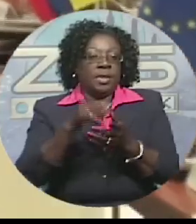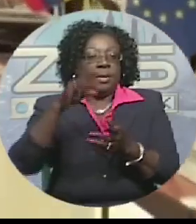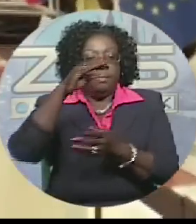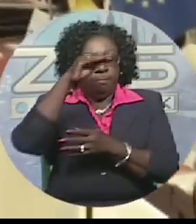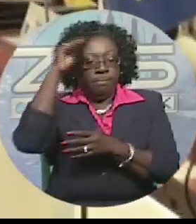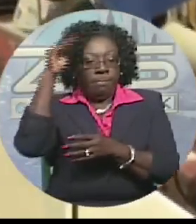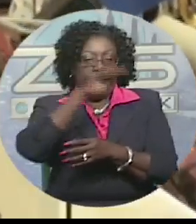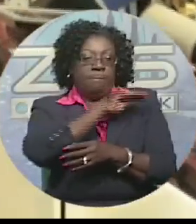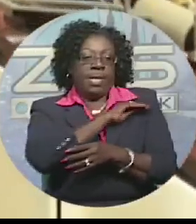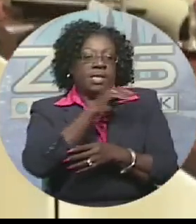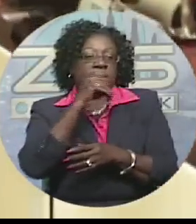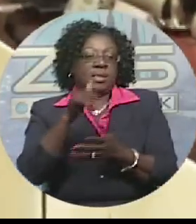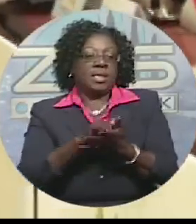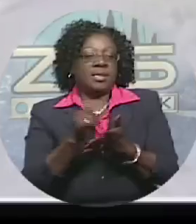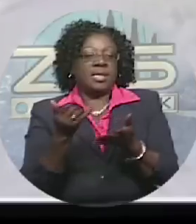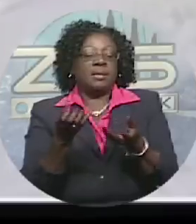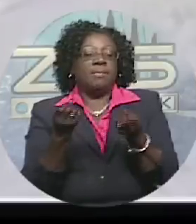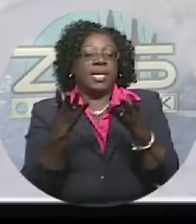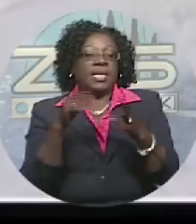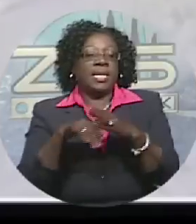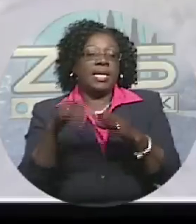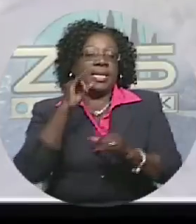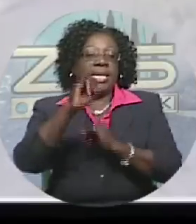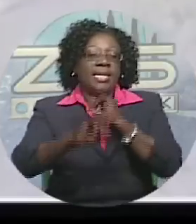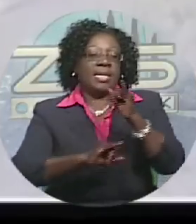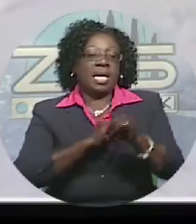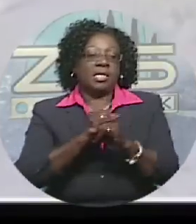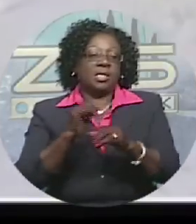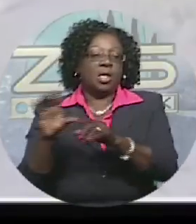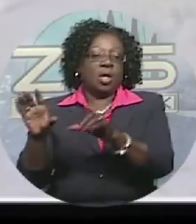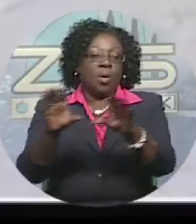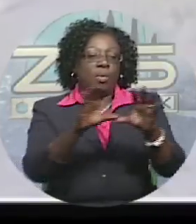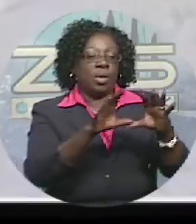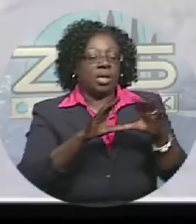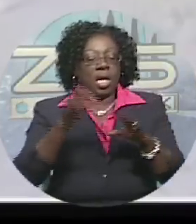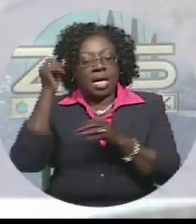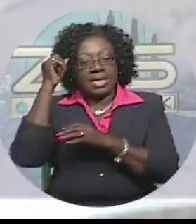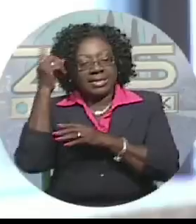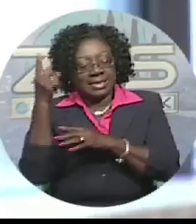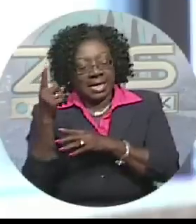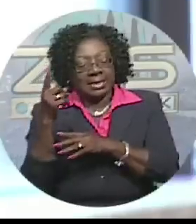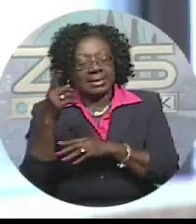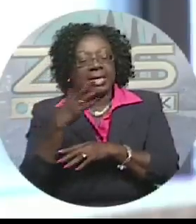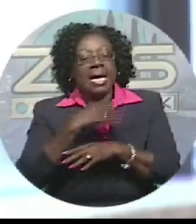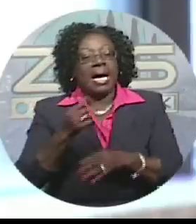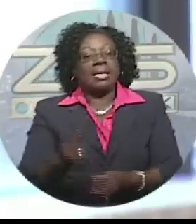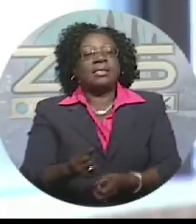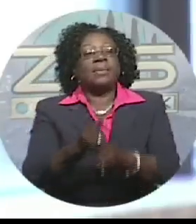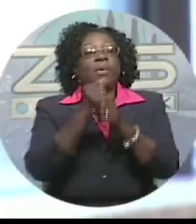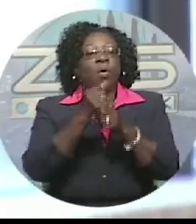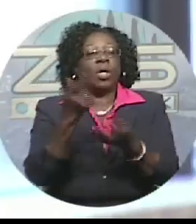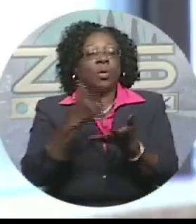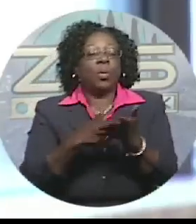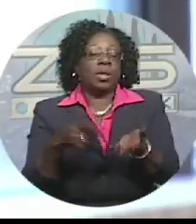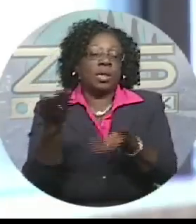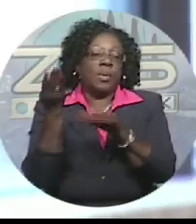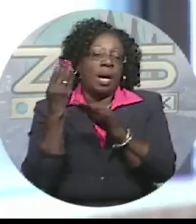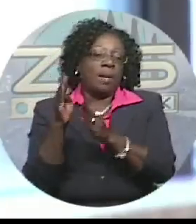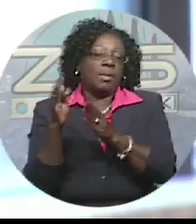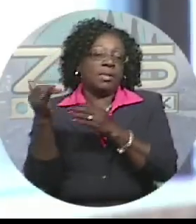in the international community understand and support the government's position. What we say is that it